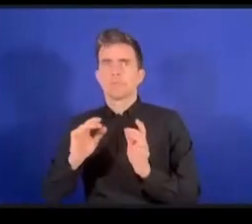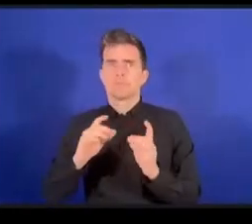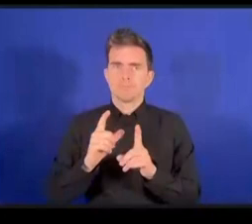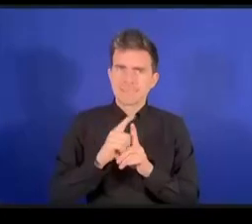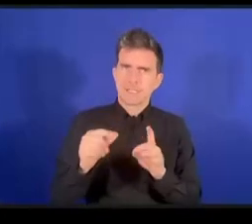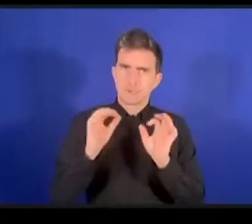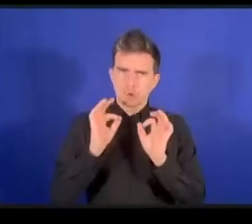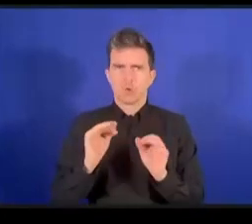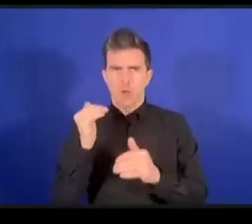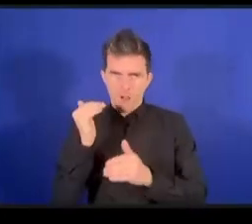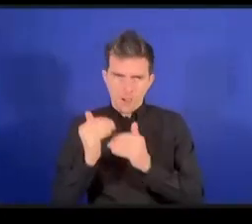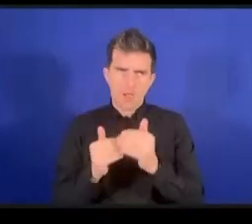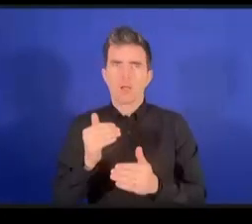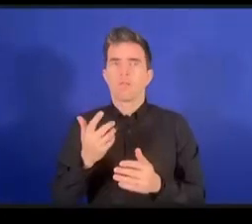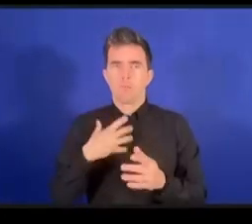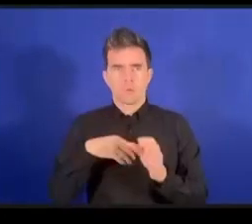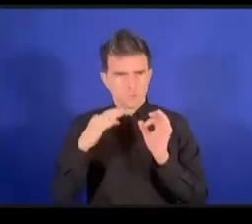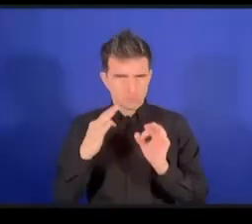attitude